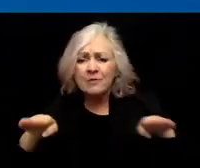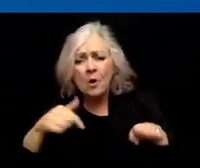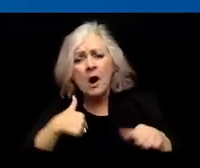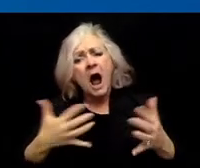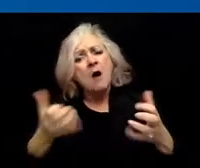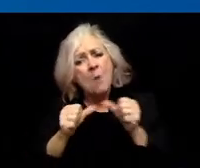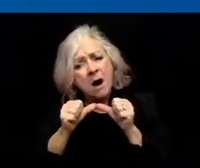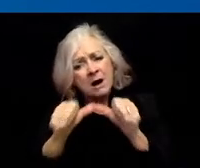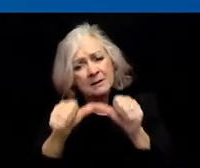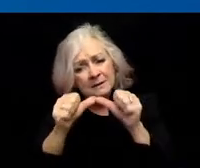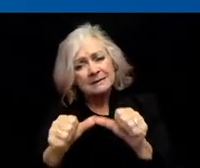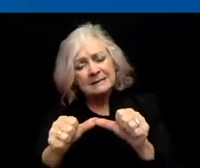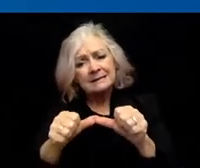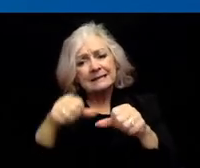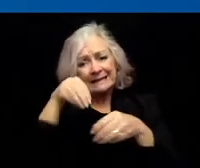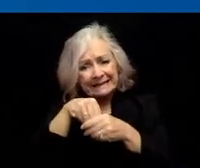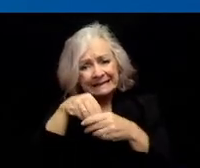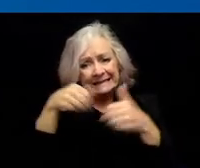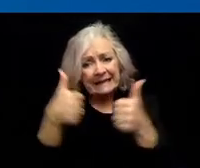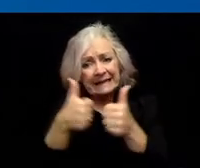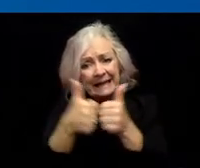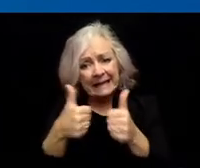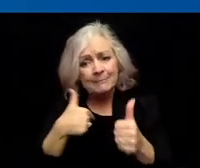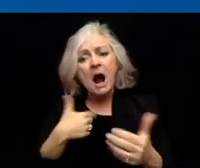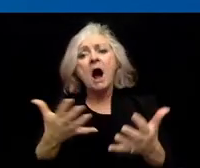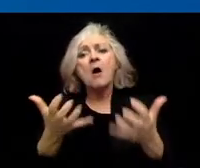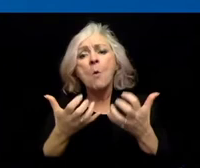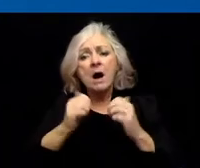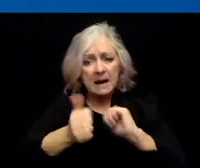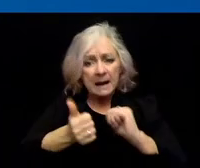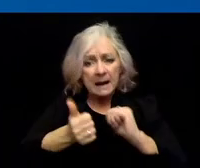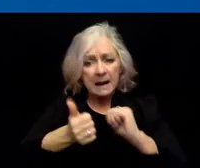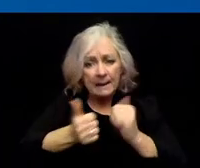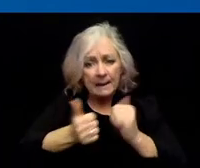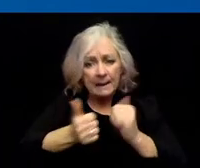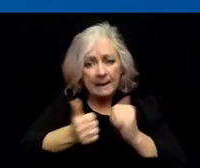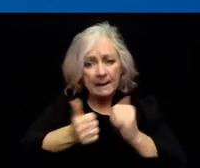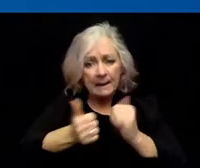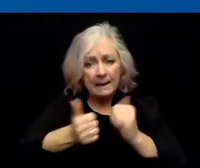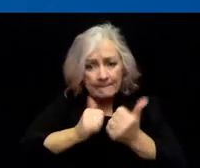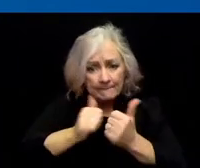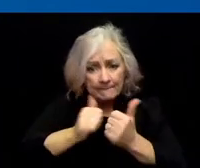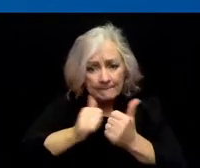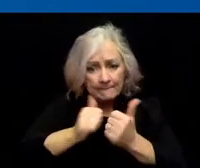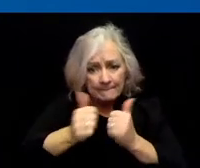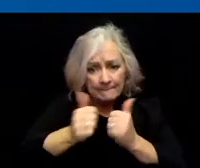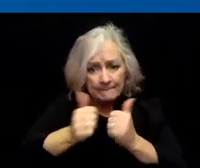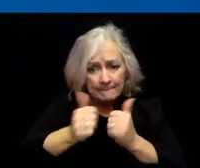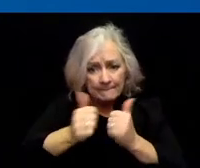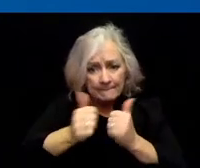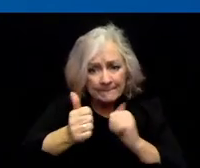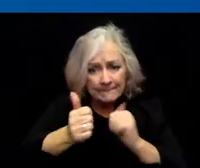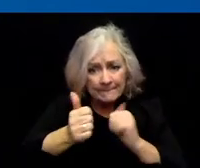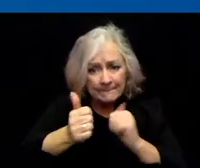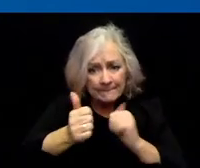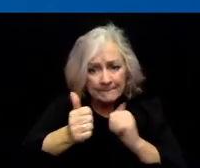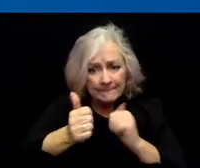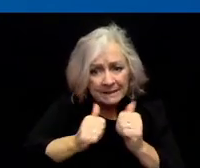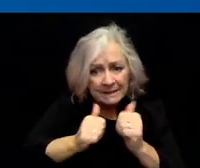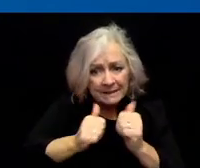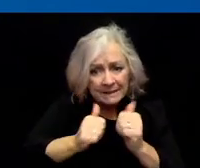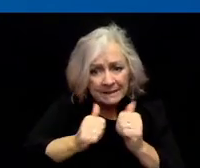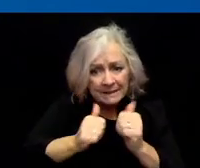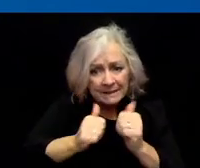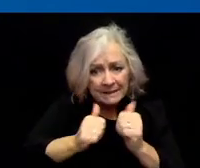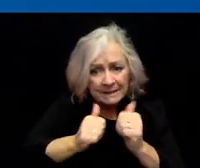want to compete. I want to be in the action. That's the sentiment each of us needs. It's not just about the athletes, gang. It's about